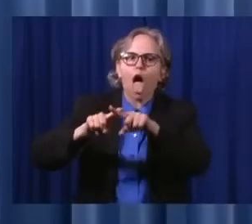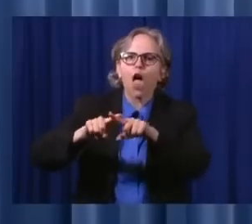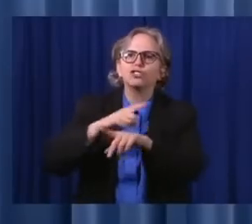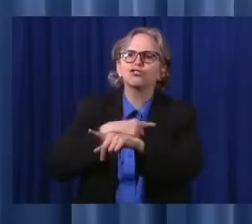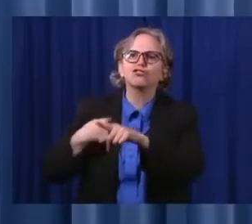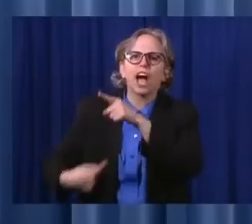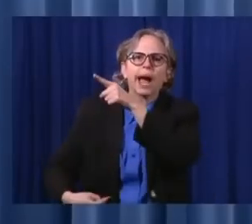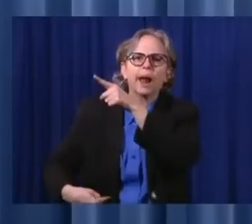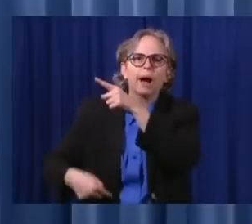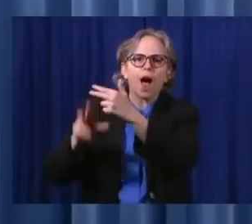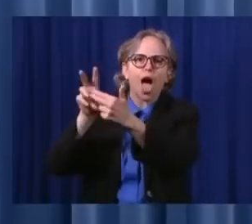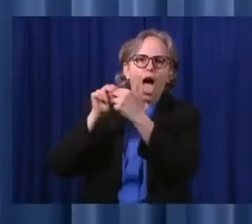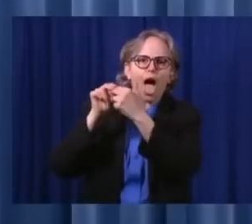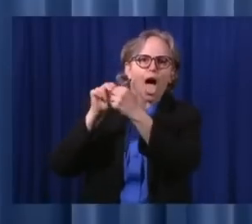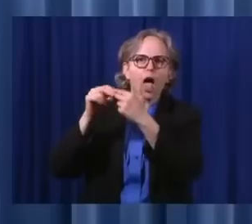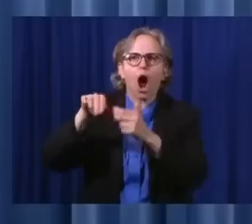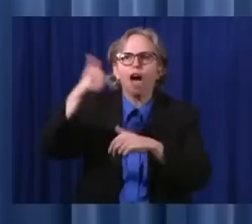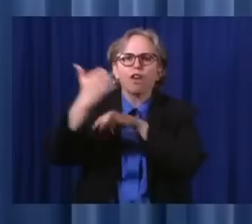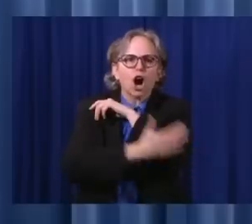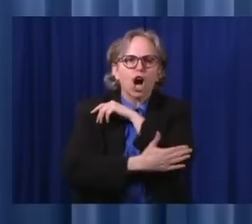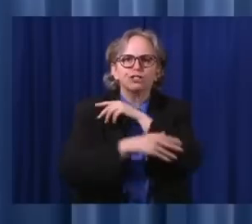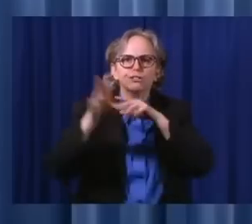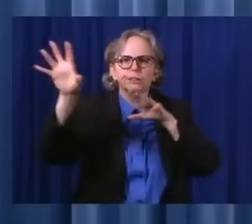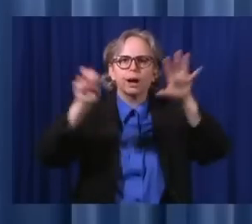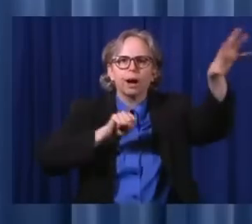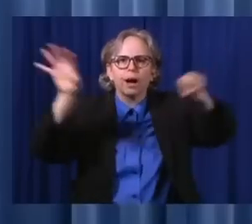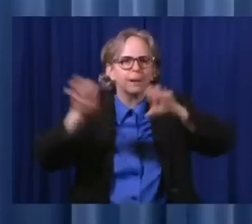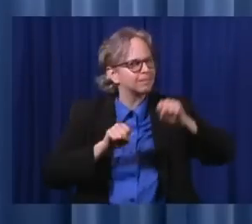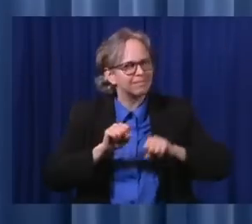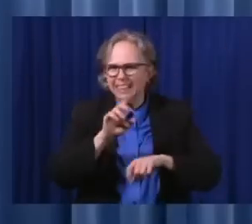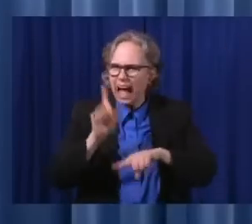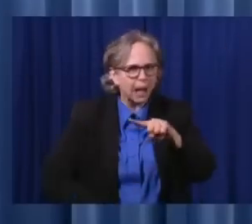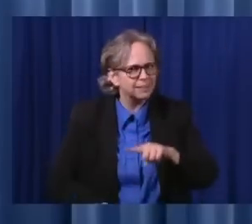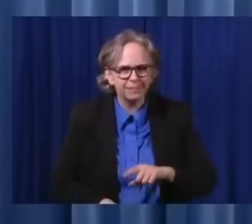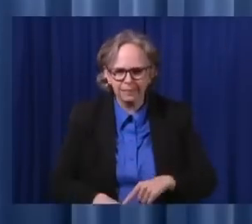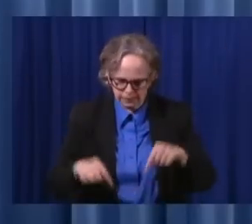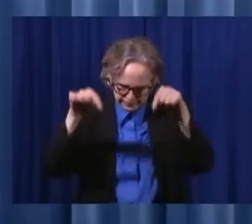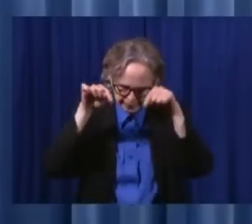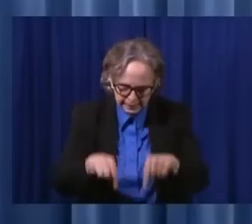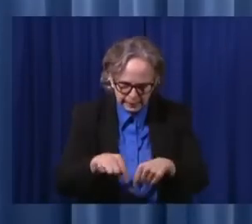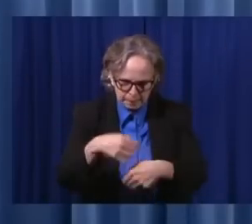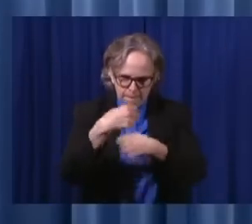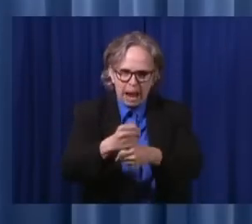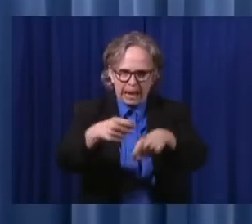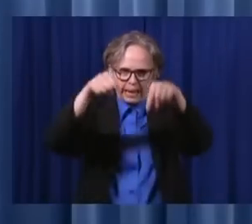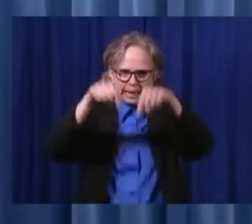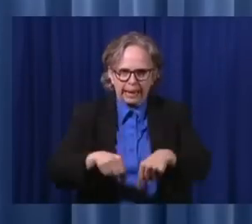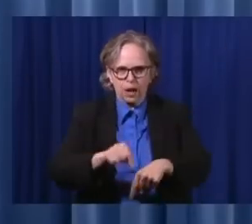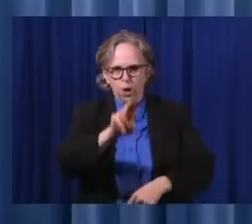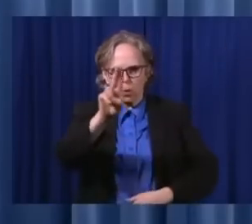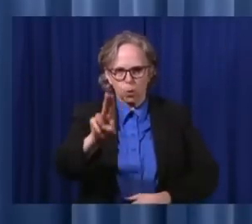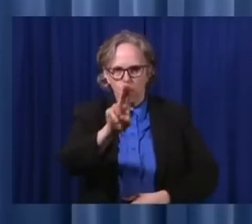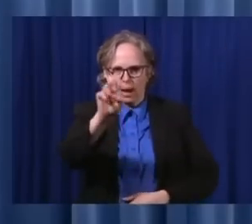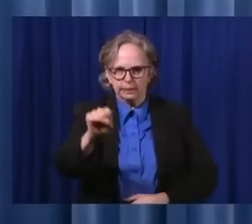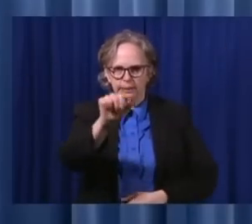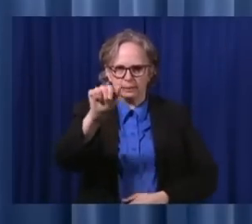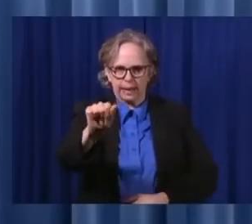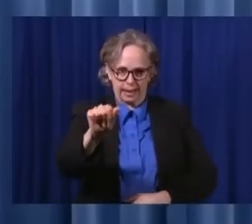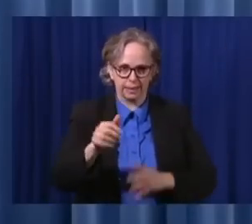the supply chain, which is just driving us all crazy, trying to get stuff out of China. We got to make this stuff in